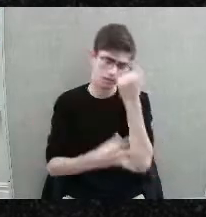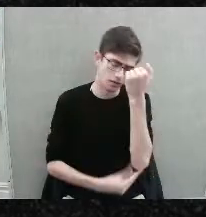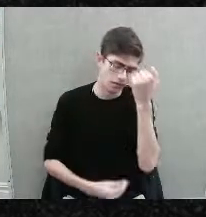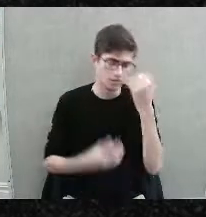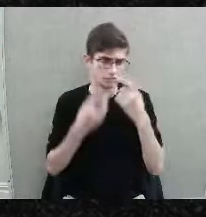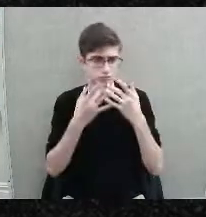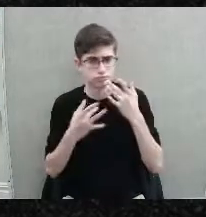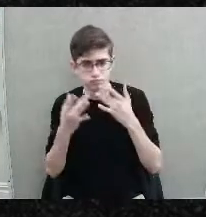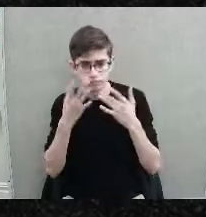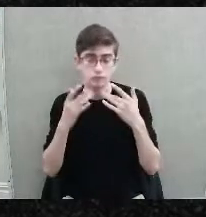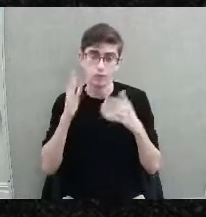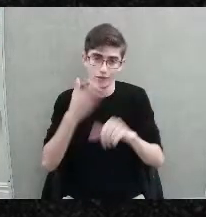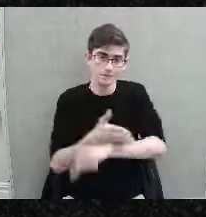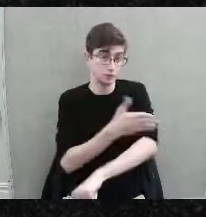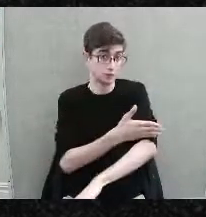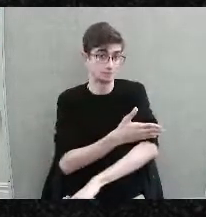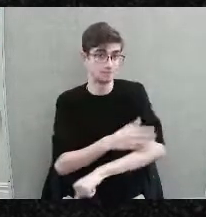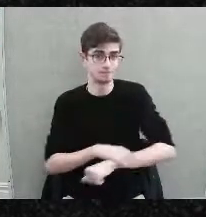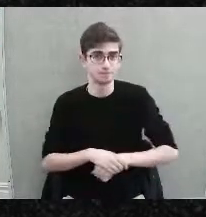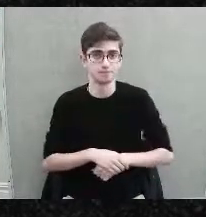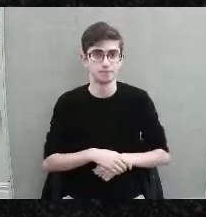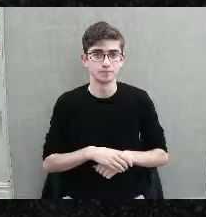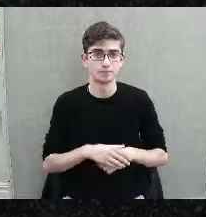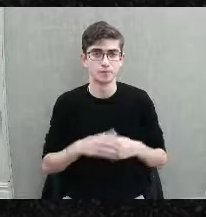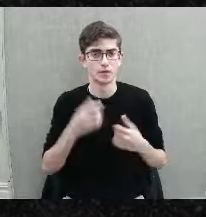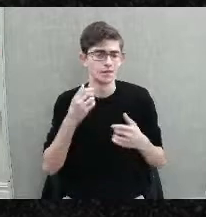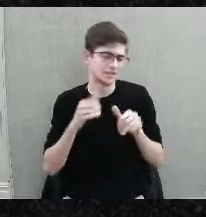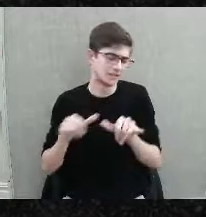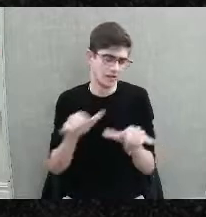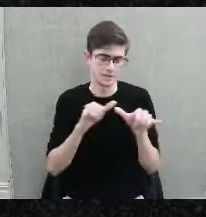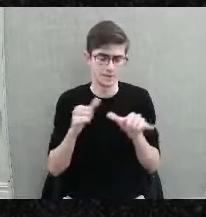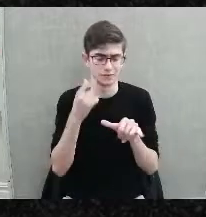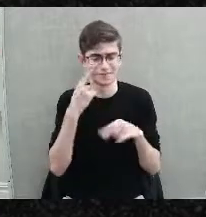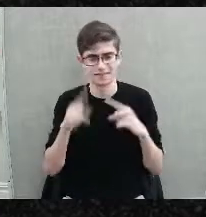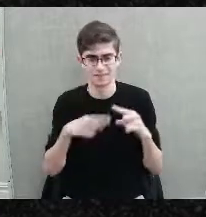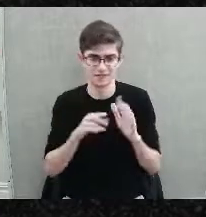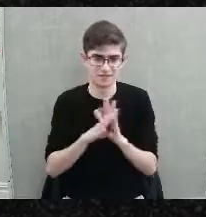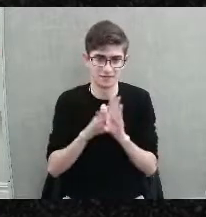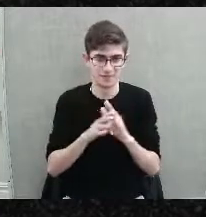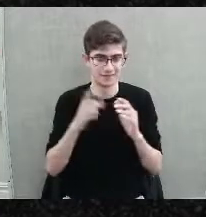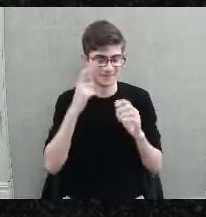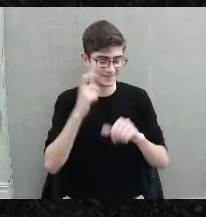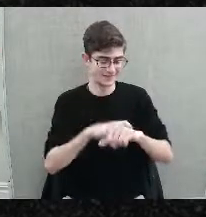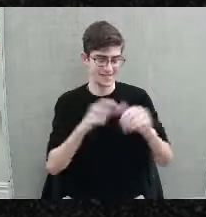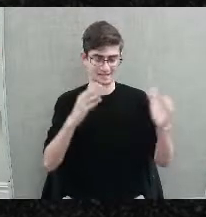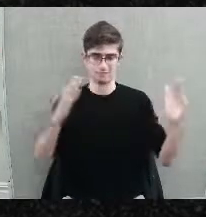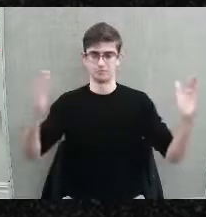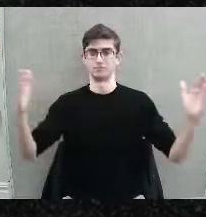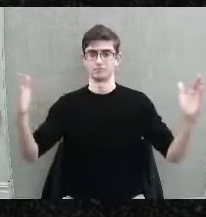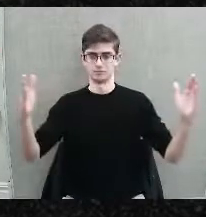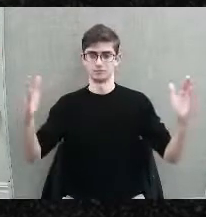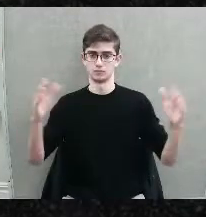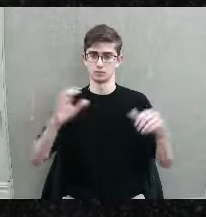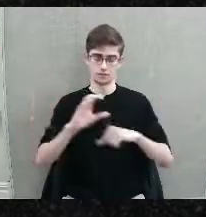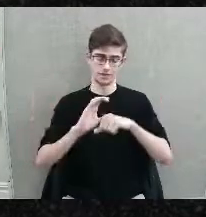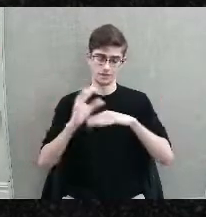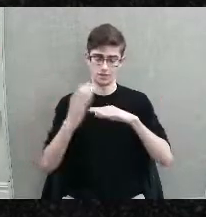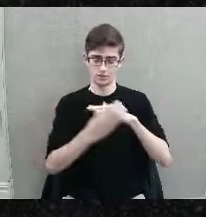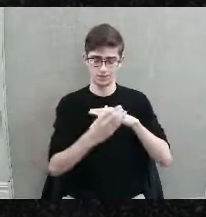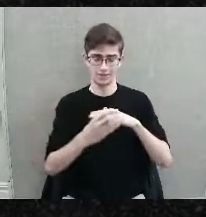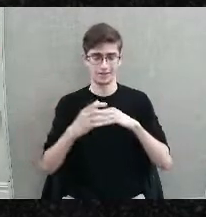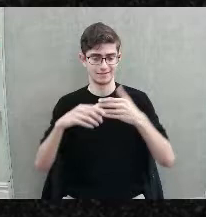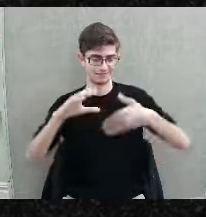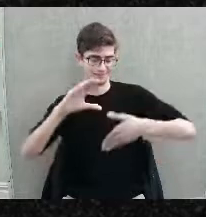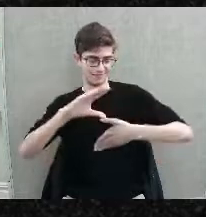for people who think about sort of paradigmatic development thinking over time. So the Caribbean and Latin America has gone through